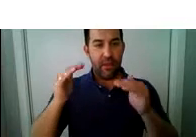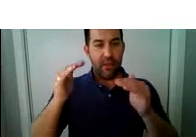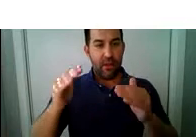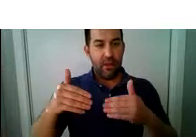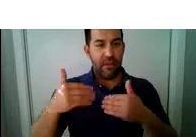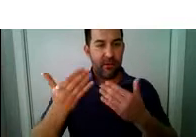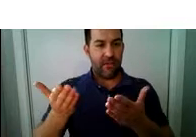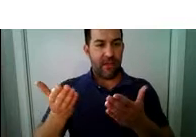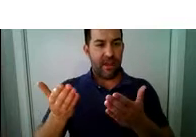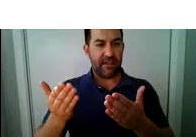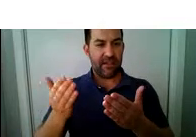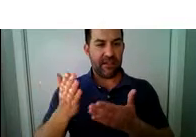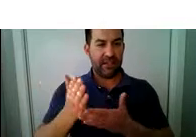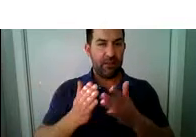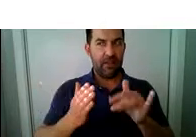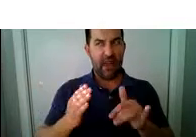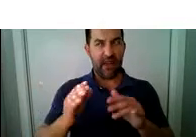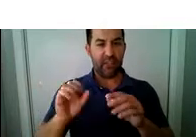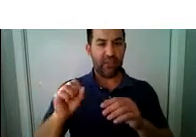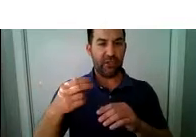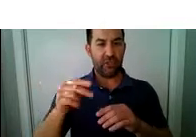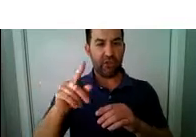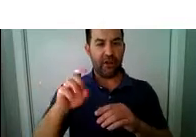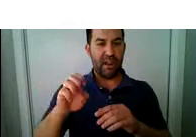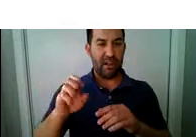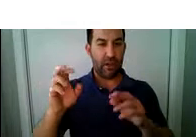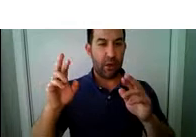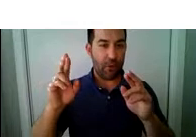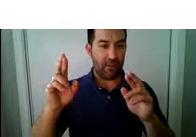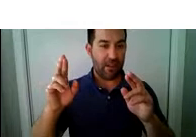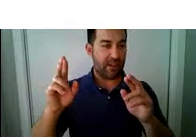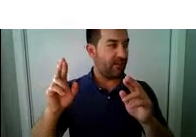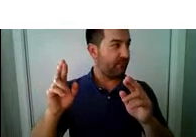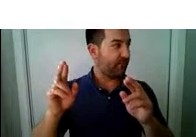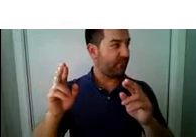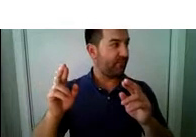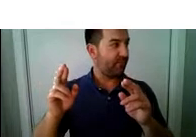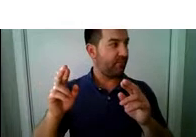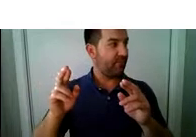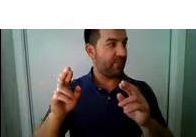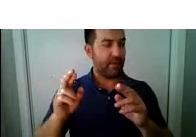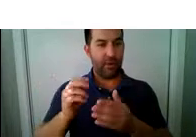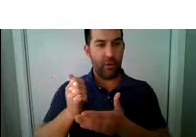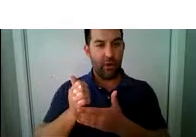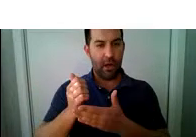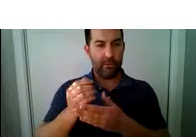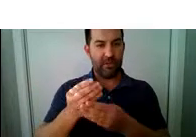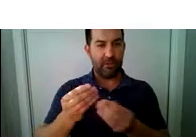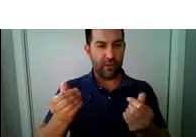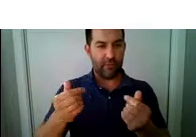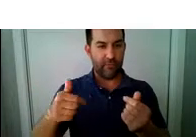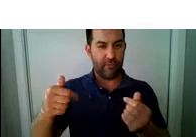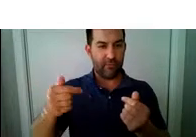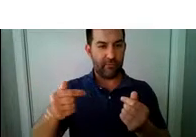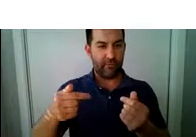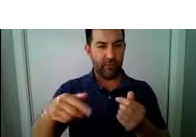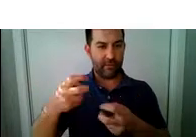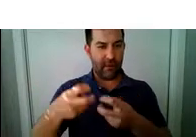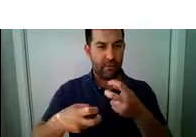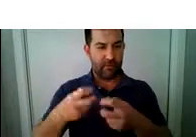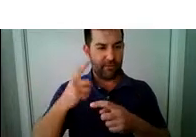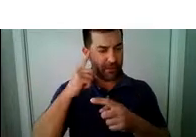of provide some of that shade and hopefully maybe alleviate some of those issues. But I do believe we're